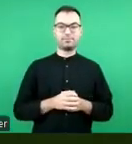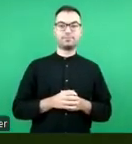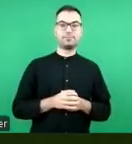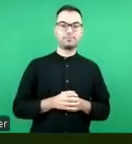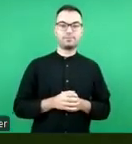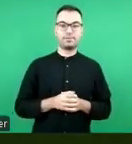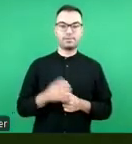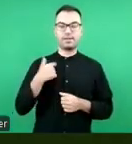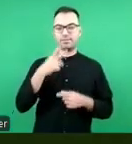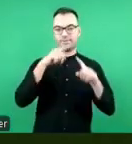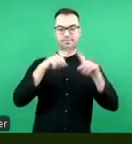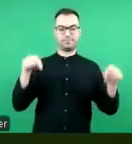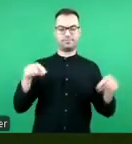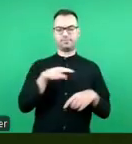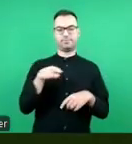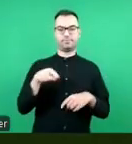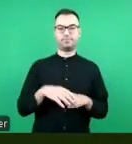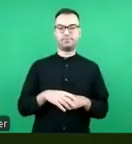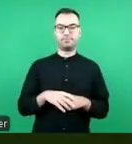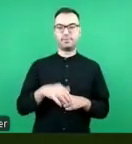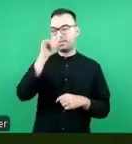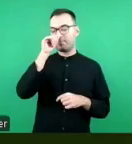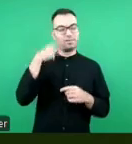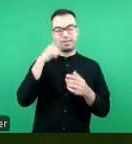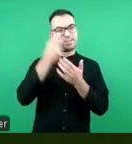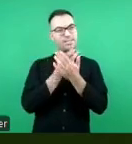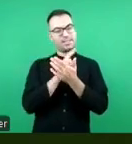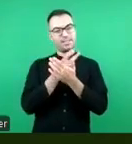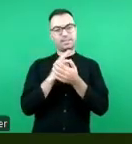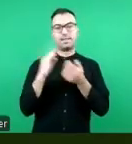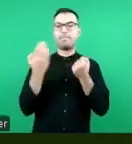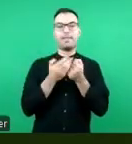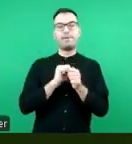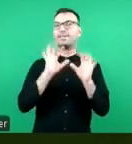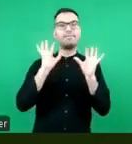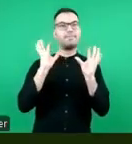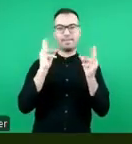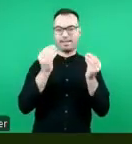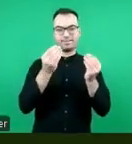staring at that sheet, she said, "I couldn't sleep because the math is so beautiful."